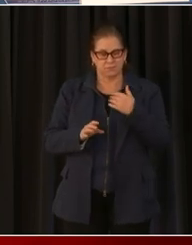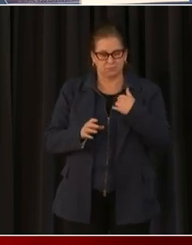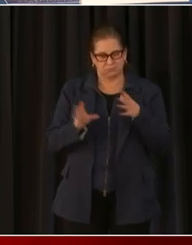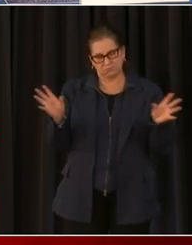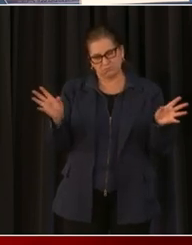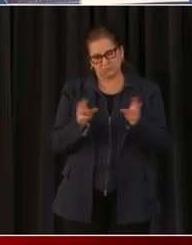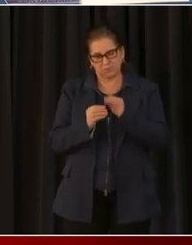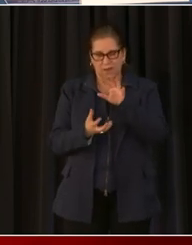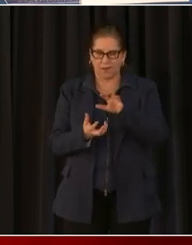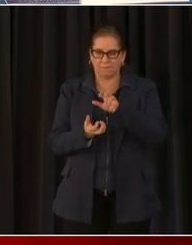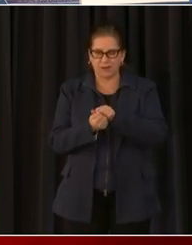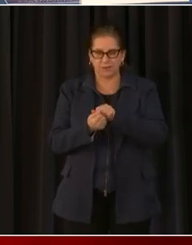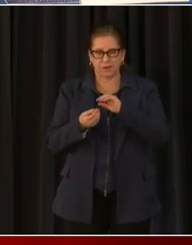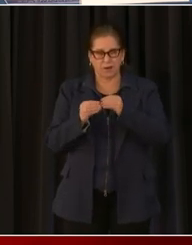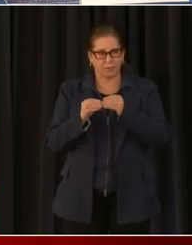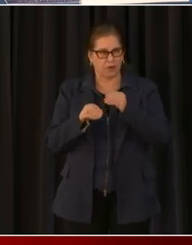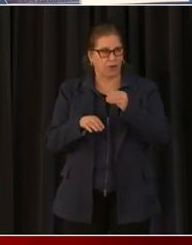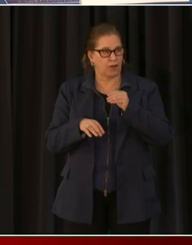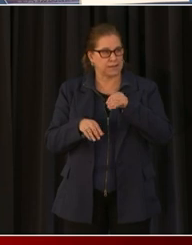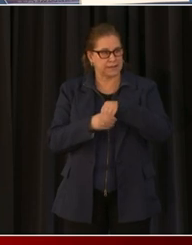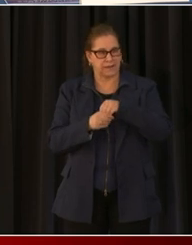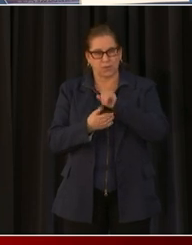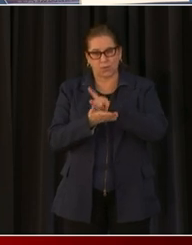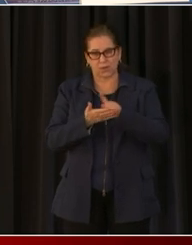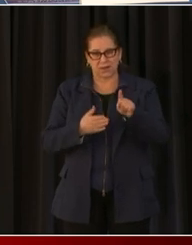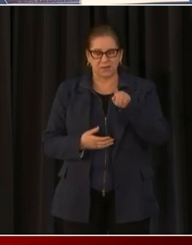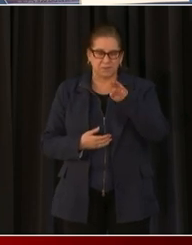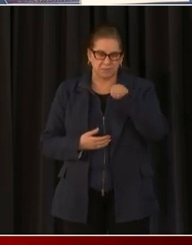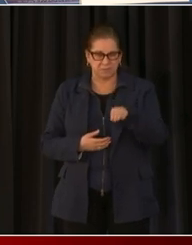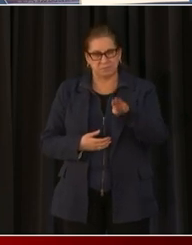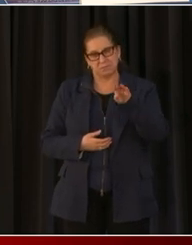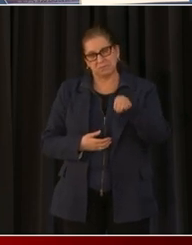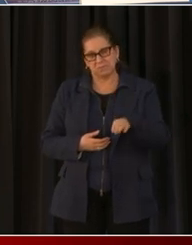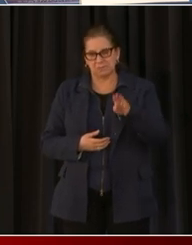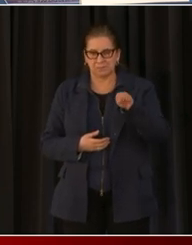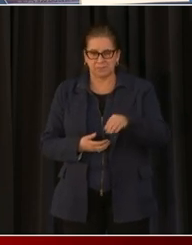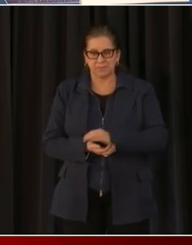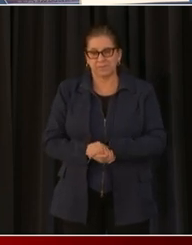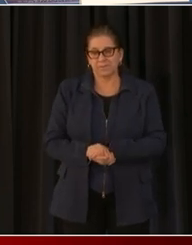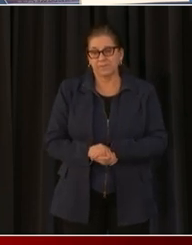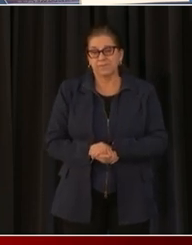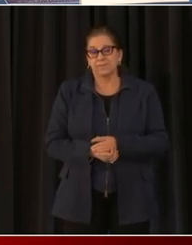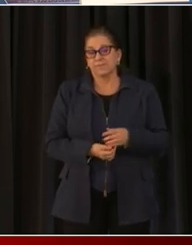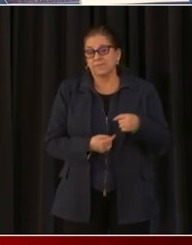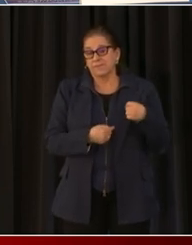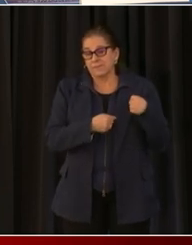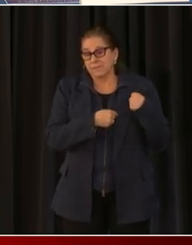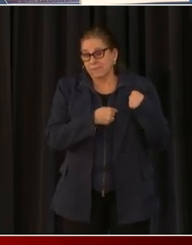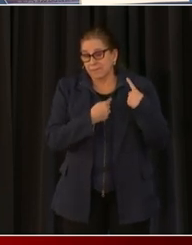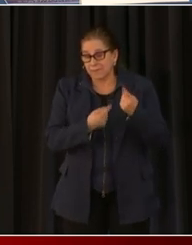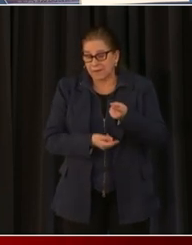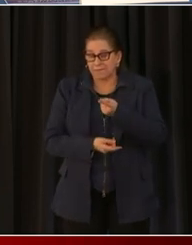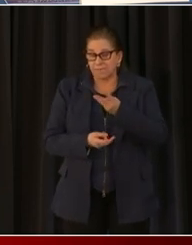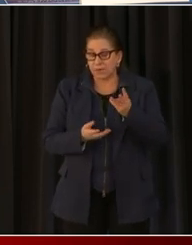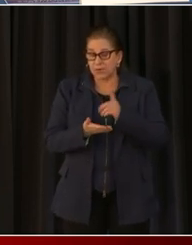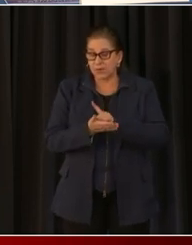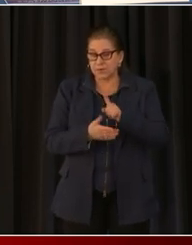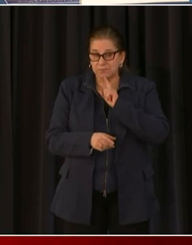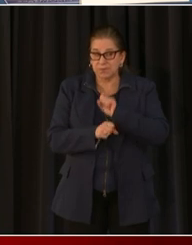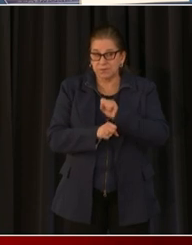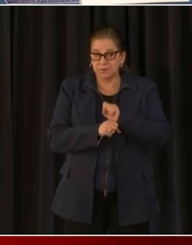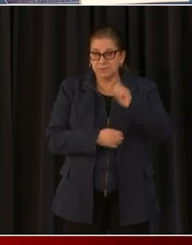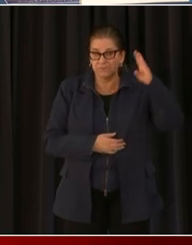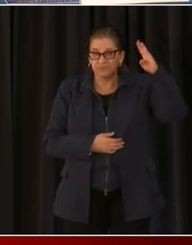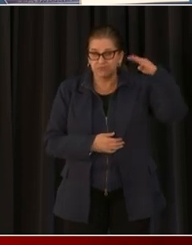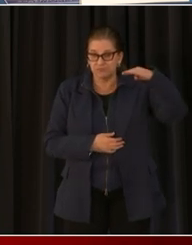been experiencing a downward trend over the past few weeks, we are still in what we call substantial community spread